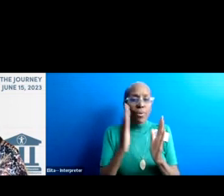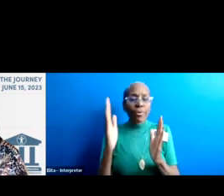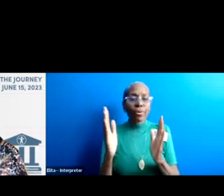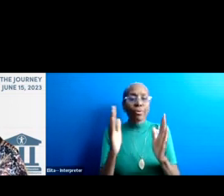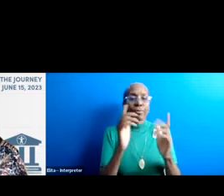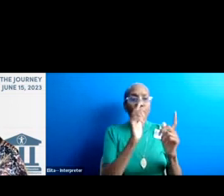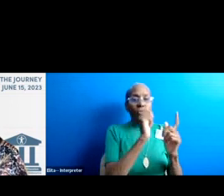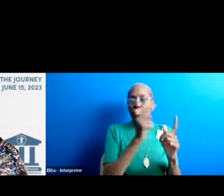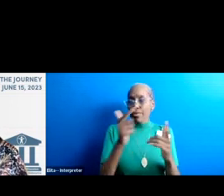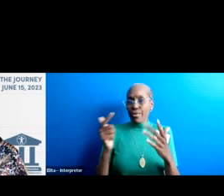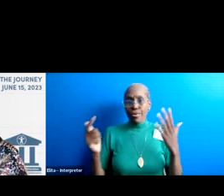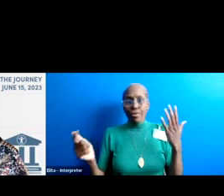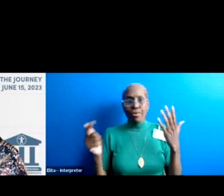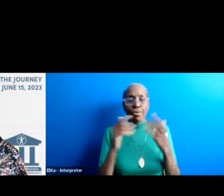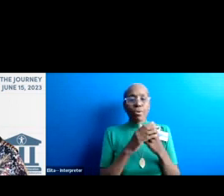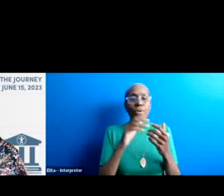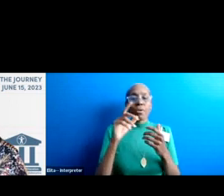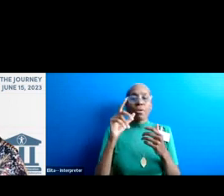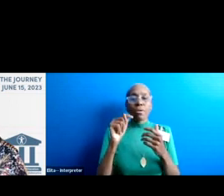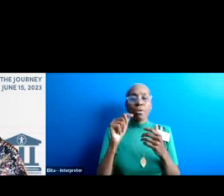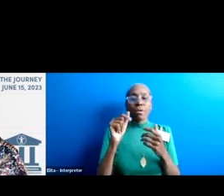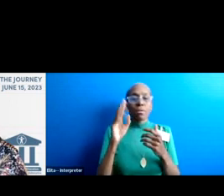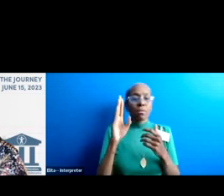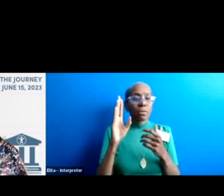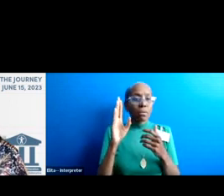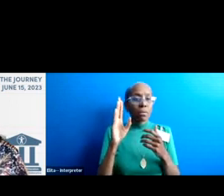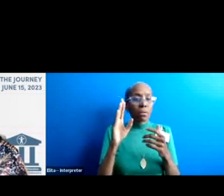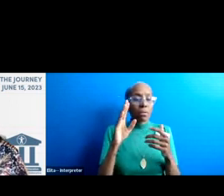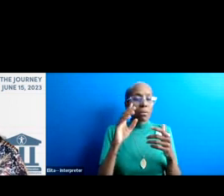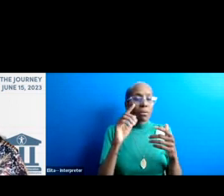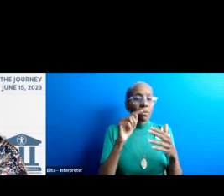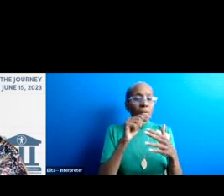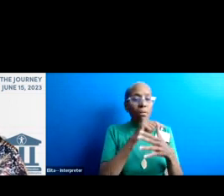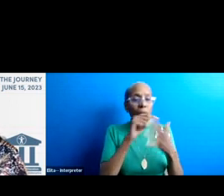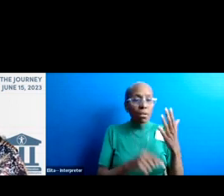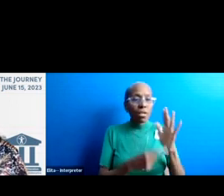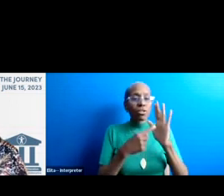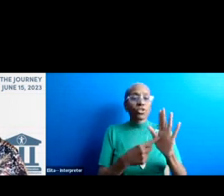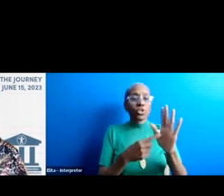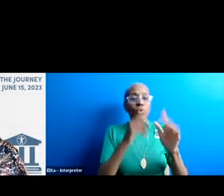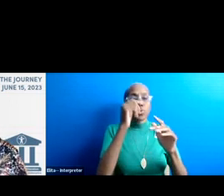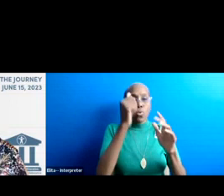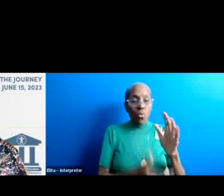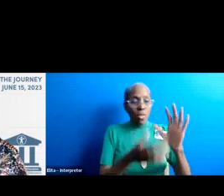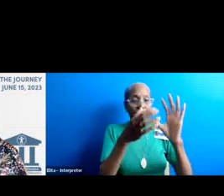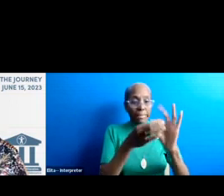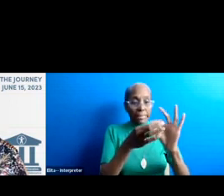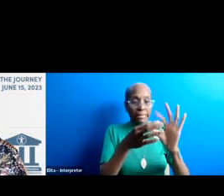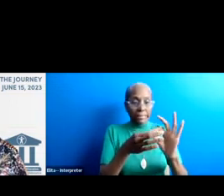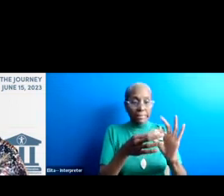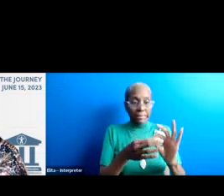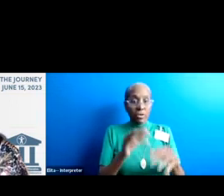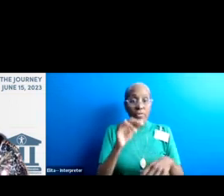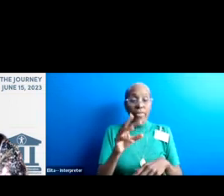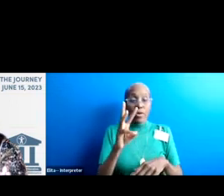order tab here, so to speak, in Wave shows all of the links on the